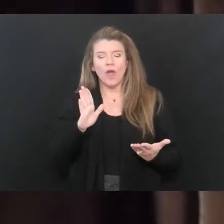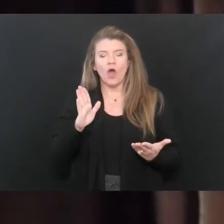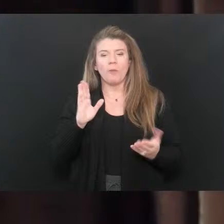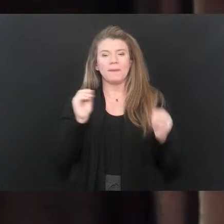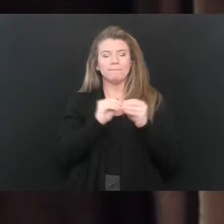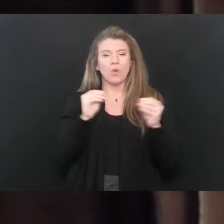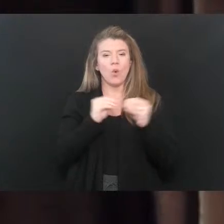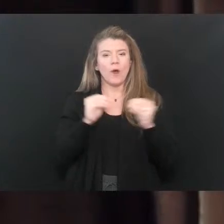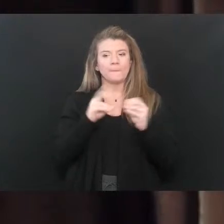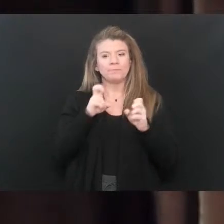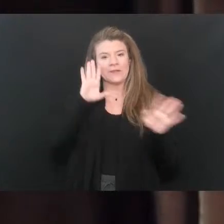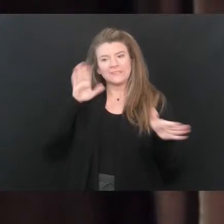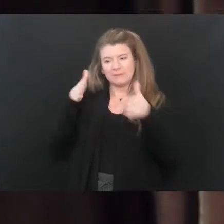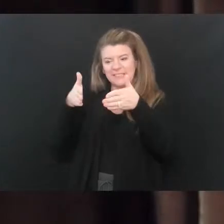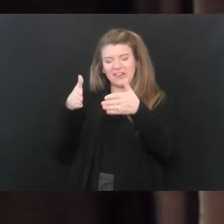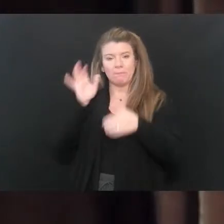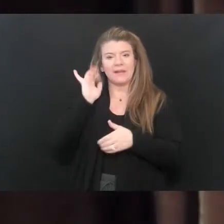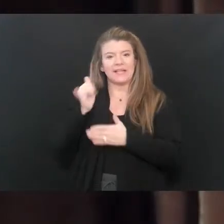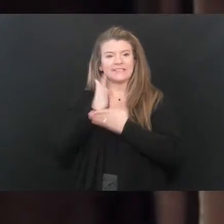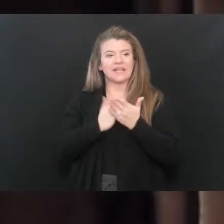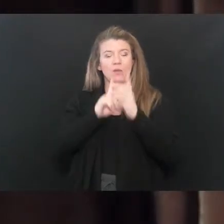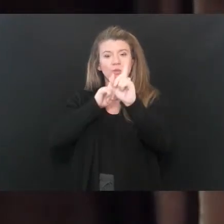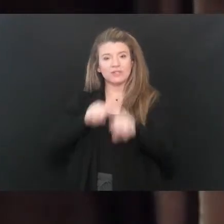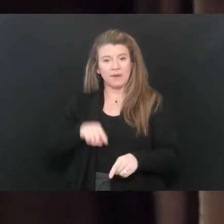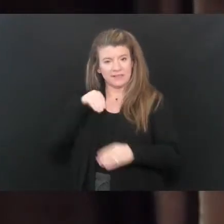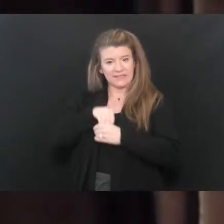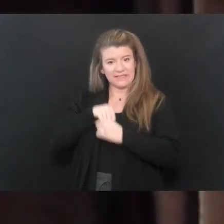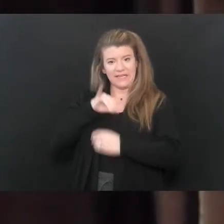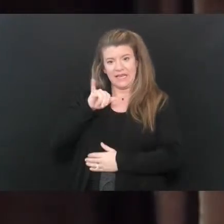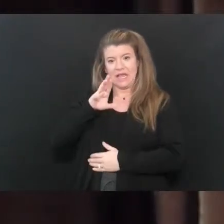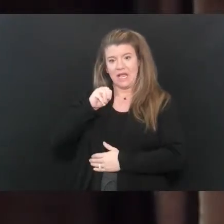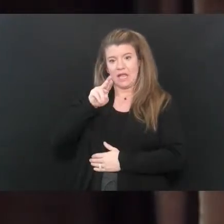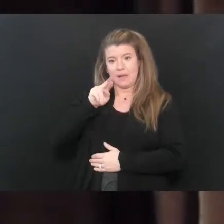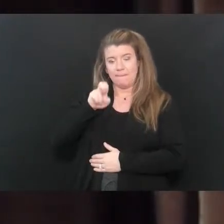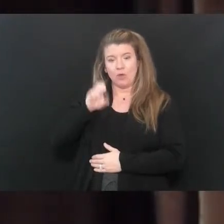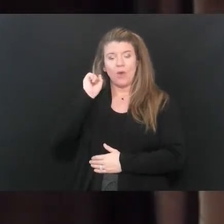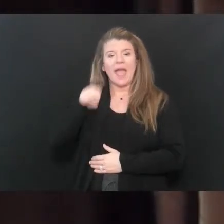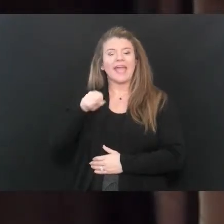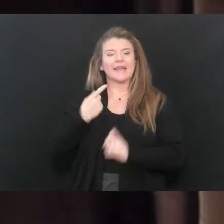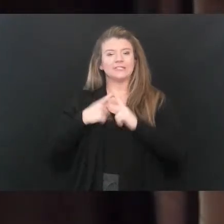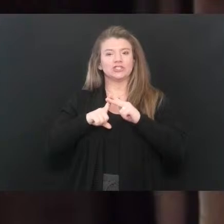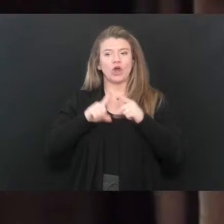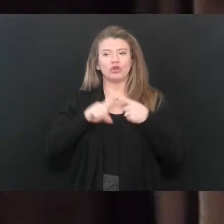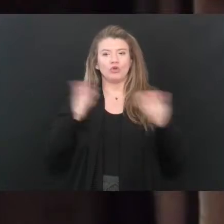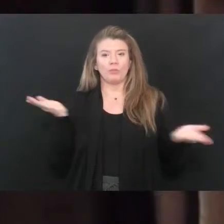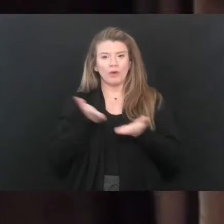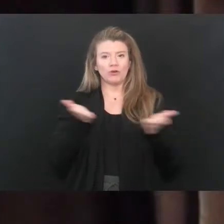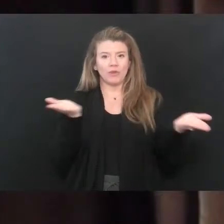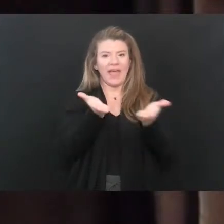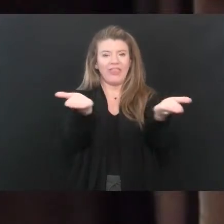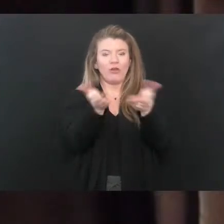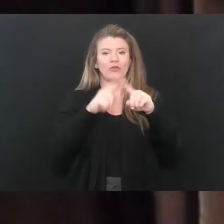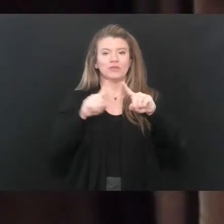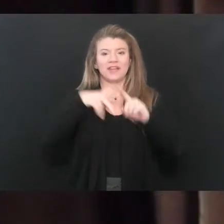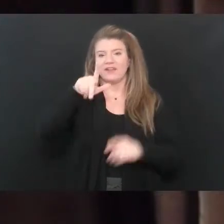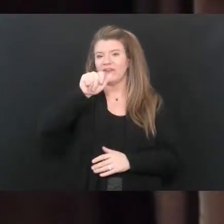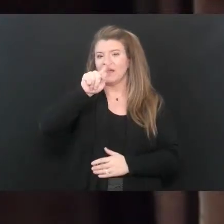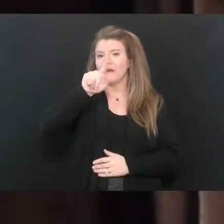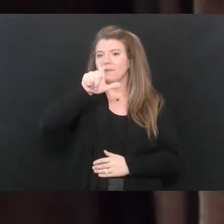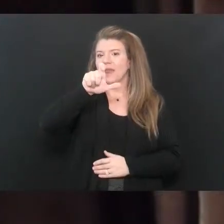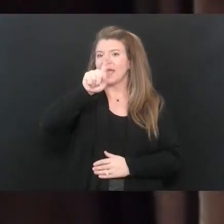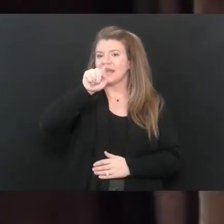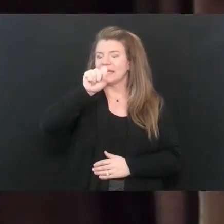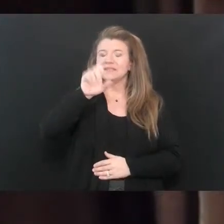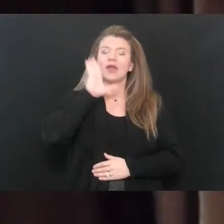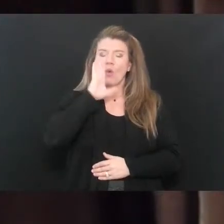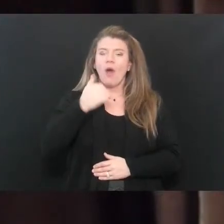targeted by some of the immune responses and can start to bring those platelets together. And that can cause blood clotting